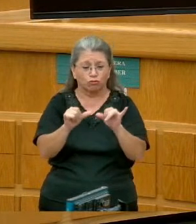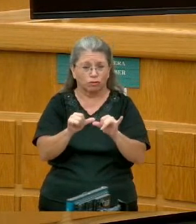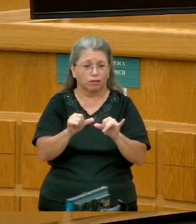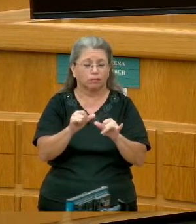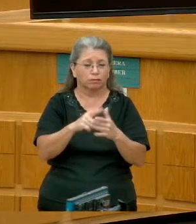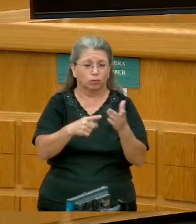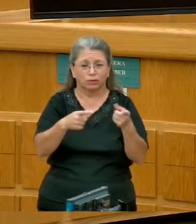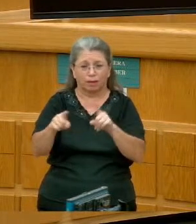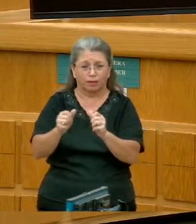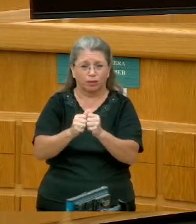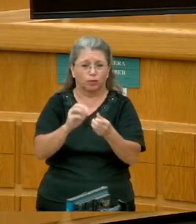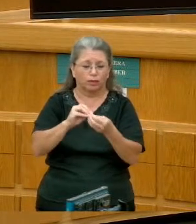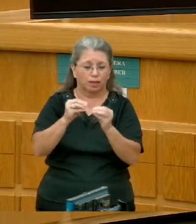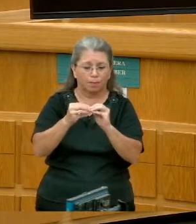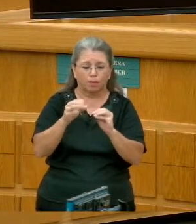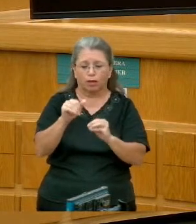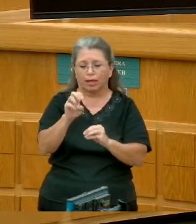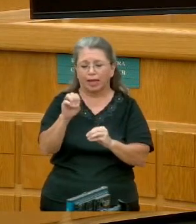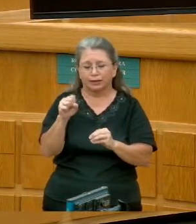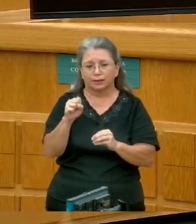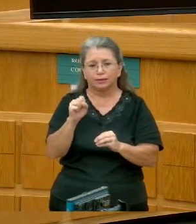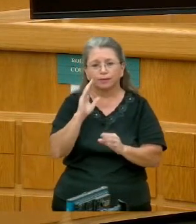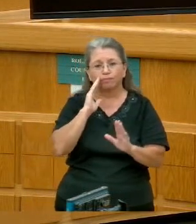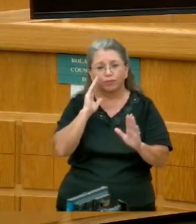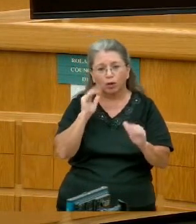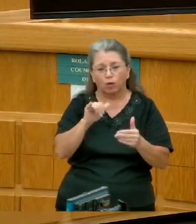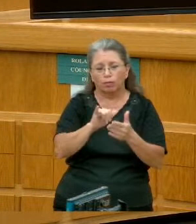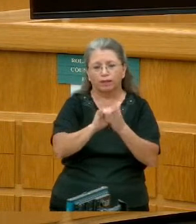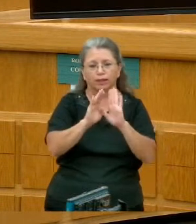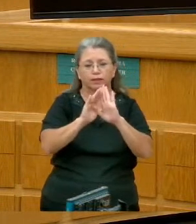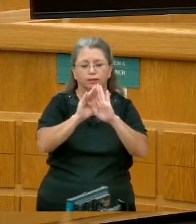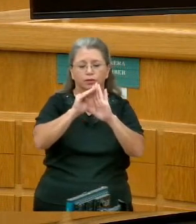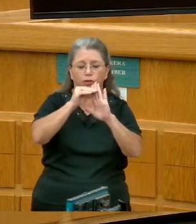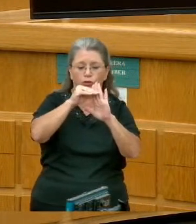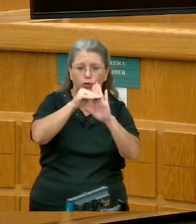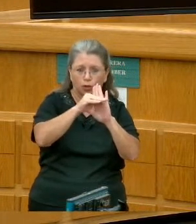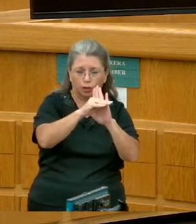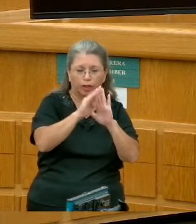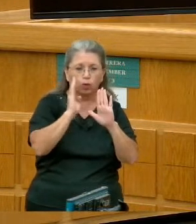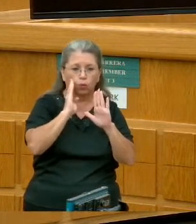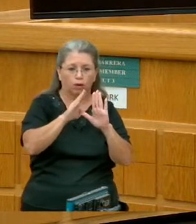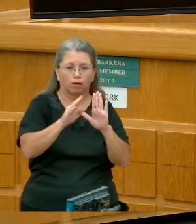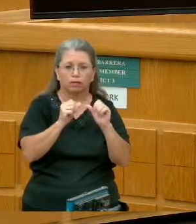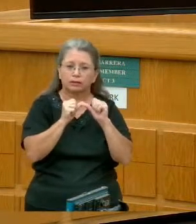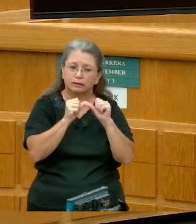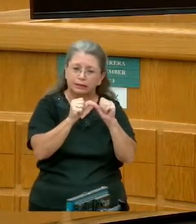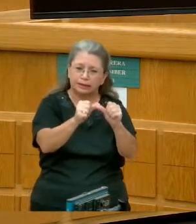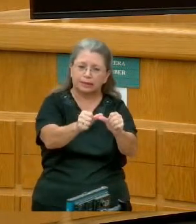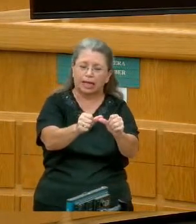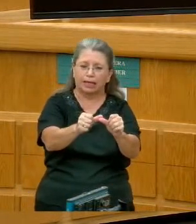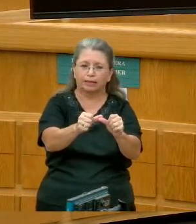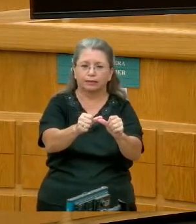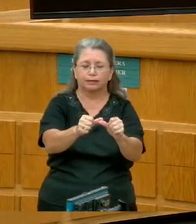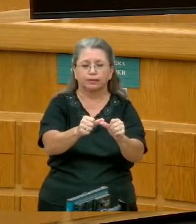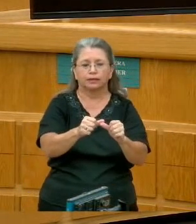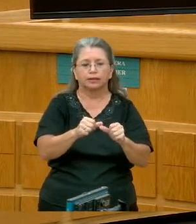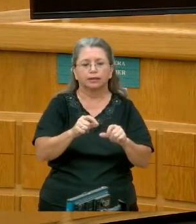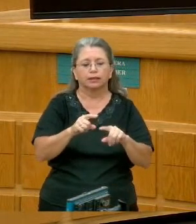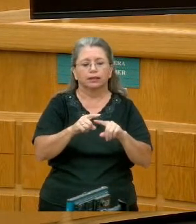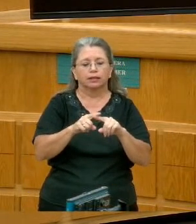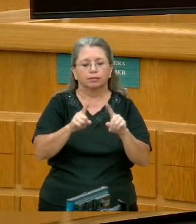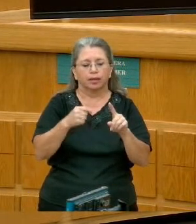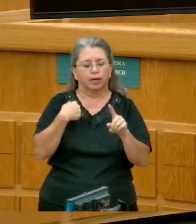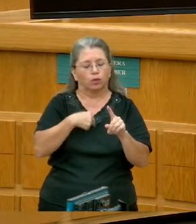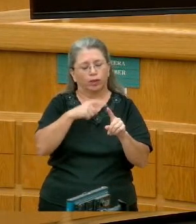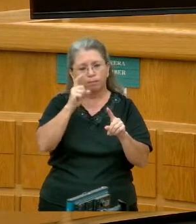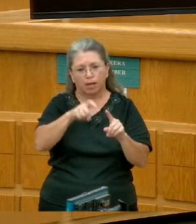with the number of cases. We hope that this turning is something that will be sustained through the week. But still, we have to be mindful of how to